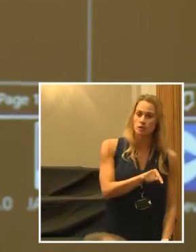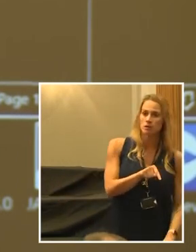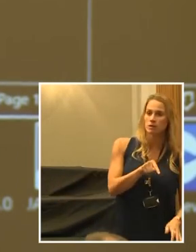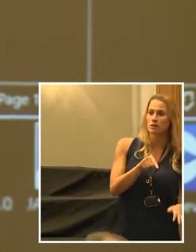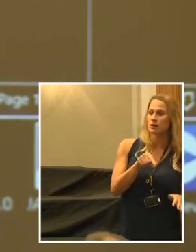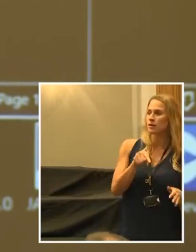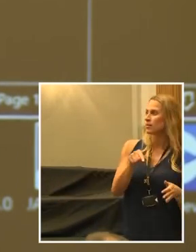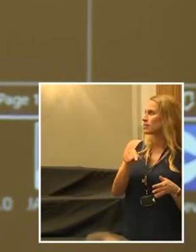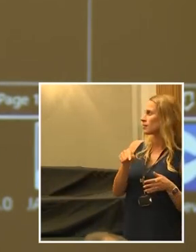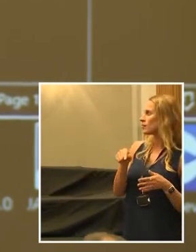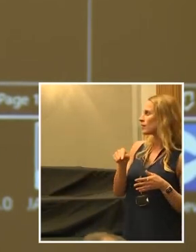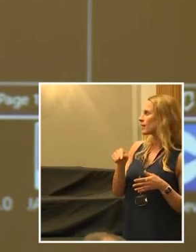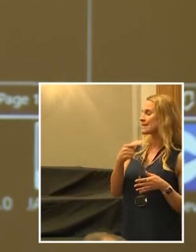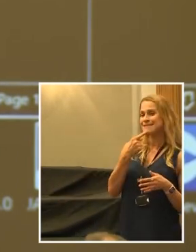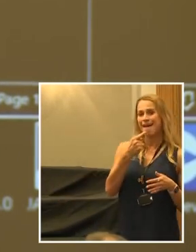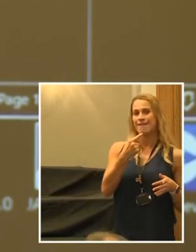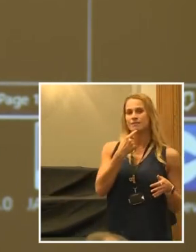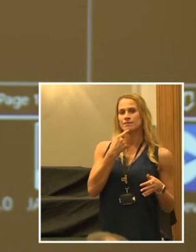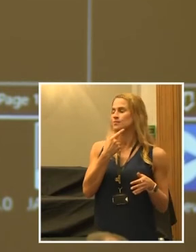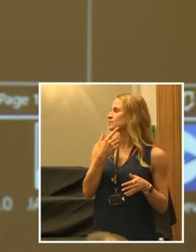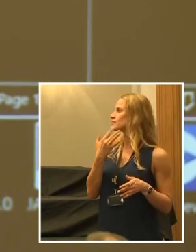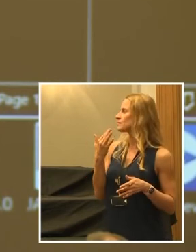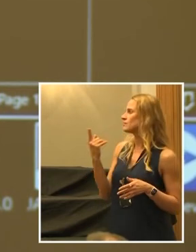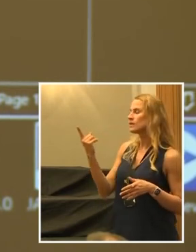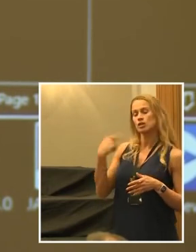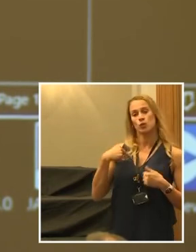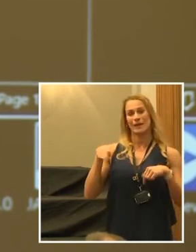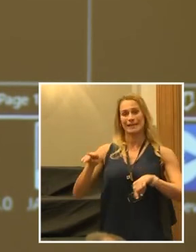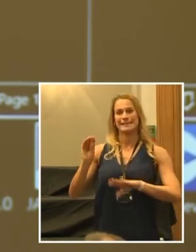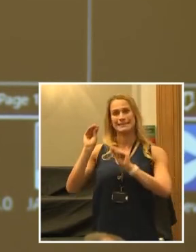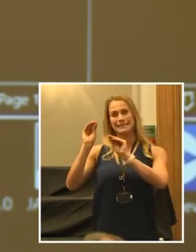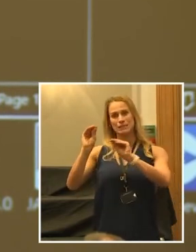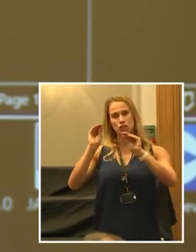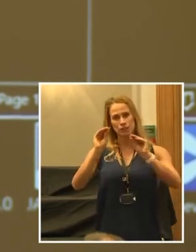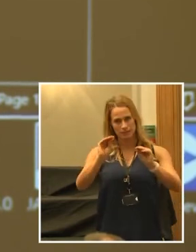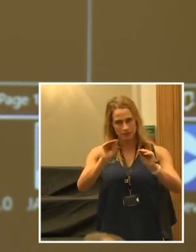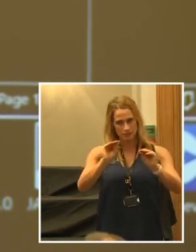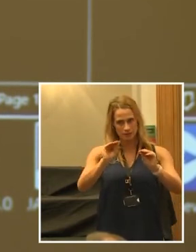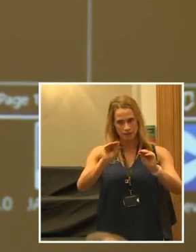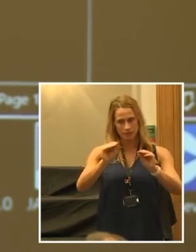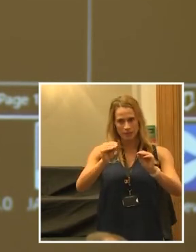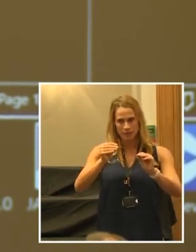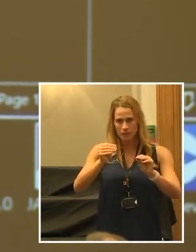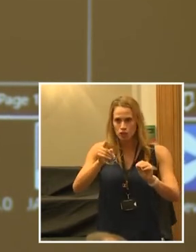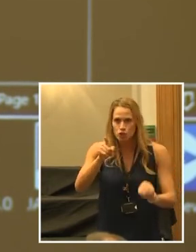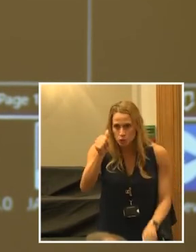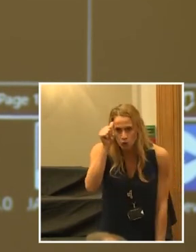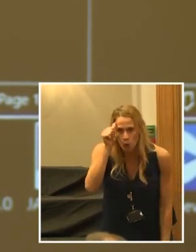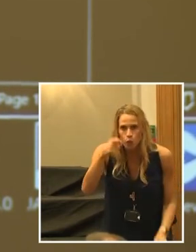it's locked down, but the analogy I always use to people I teach is this. Would you, can I get a clap if you know your kitchen